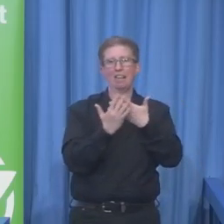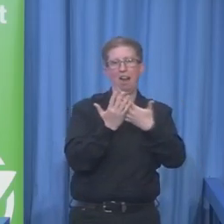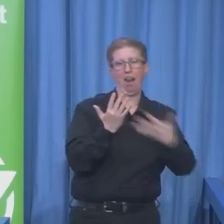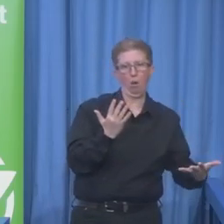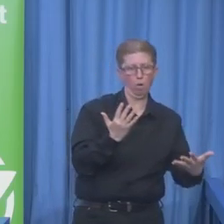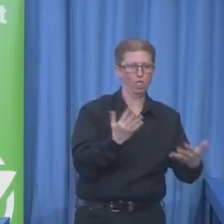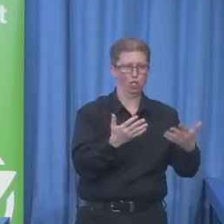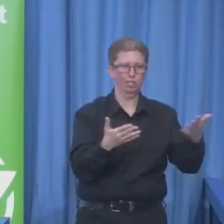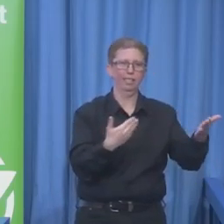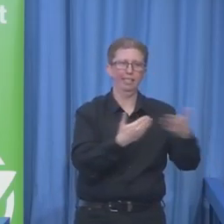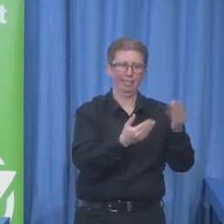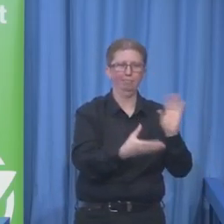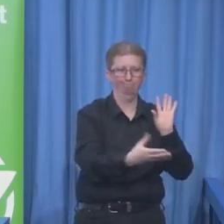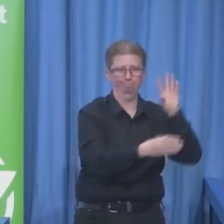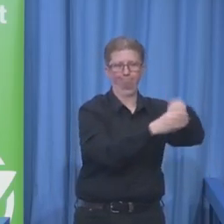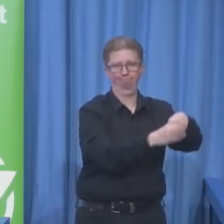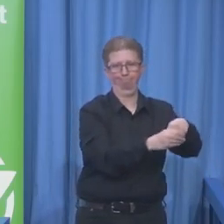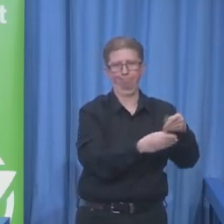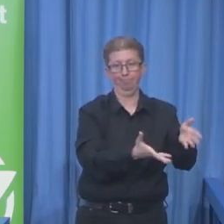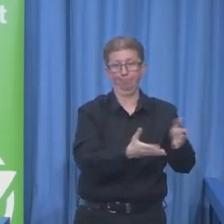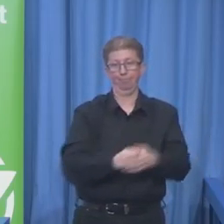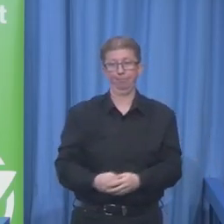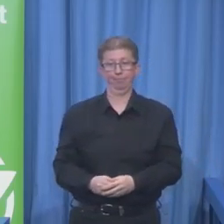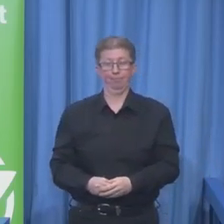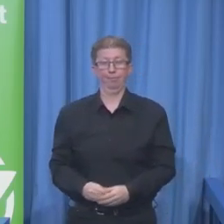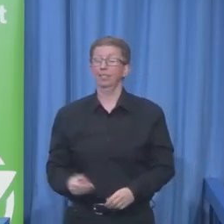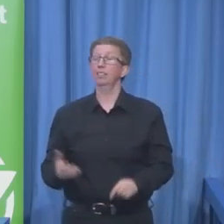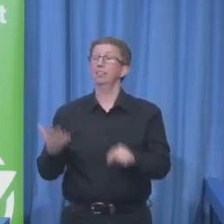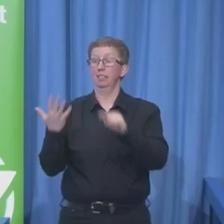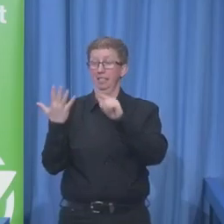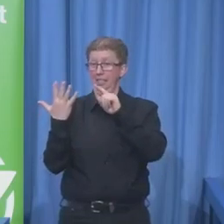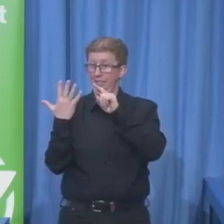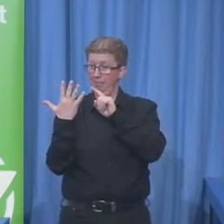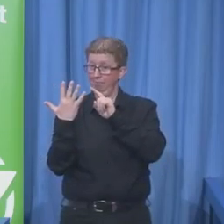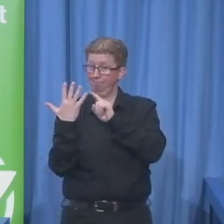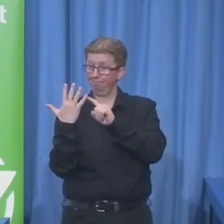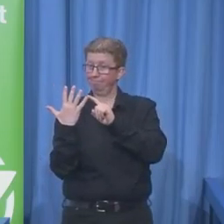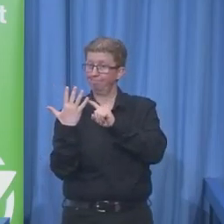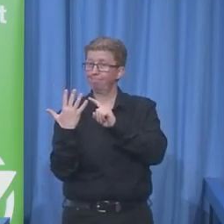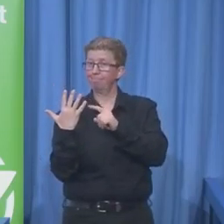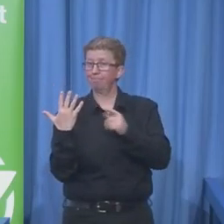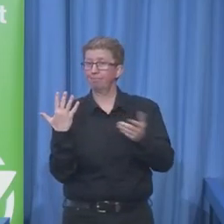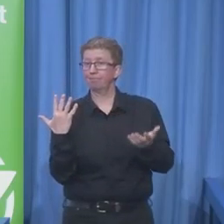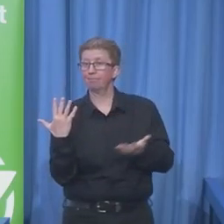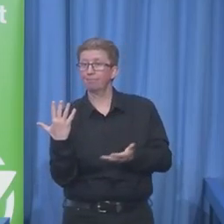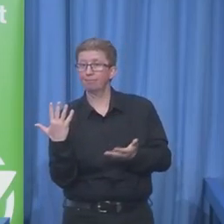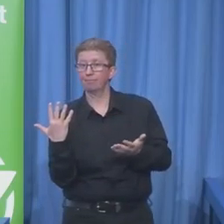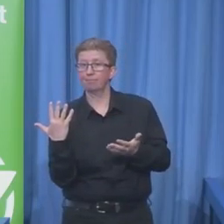And the last success factor is competence training.